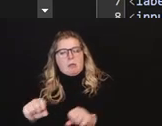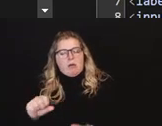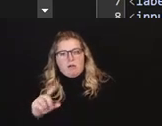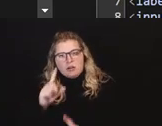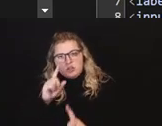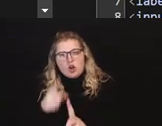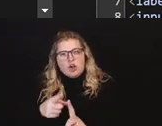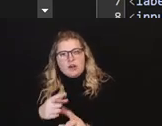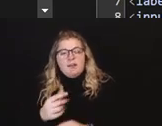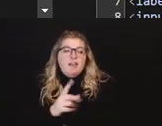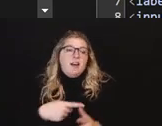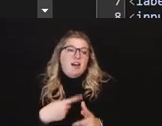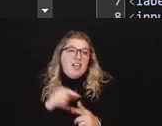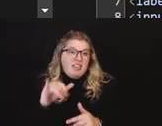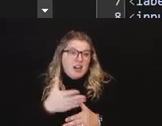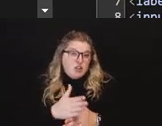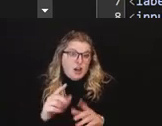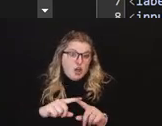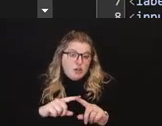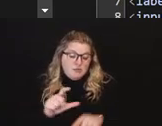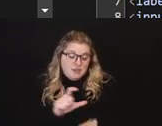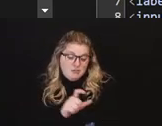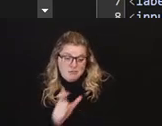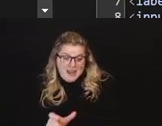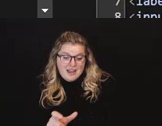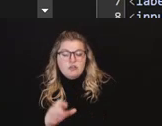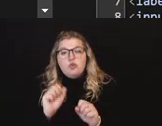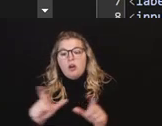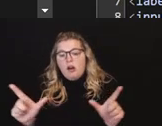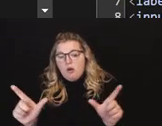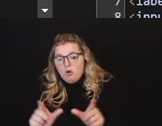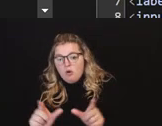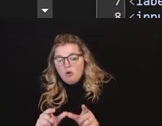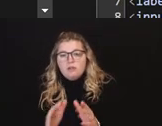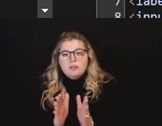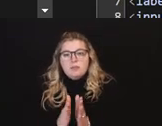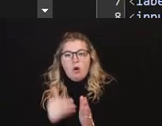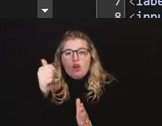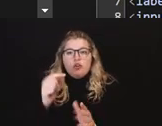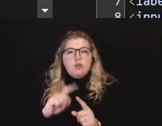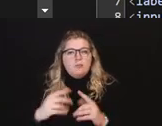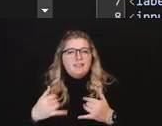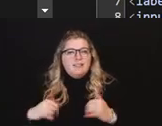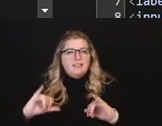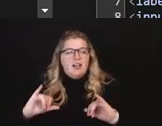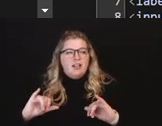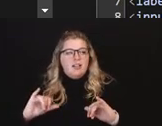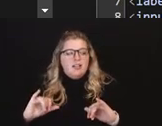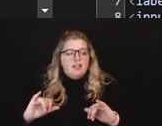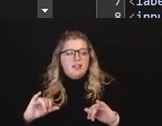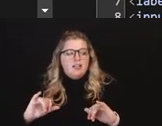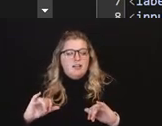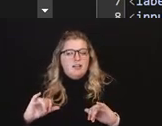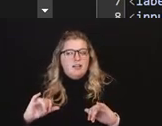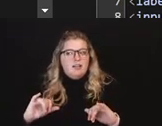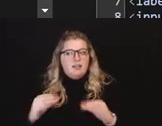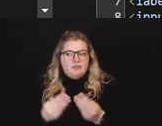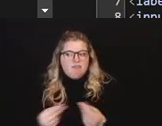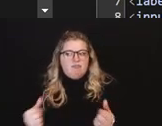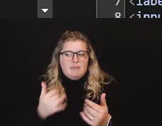that shared space as a way to make those elements maybe a little smaller, but still reduce some of the errors by having good white space between